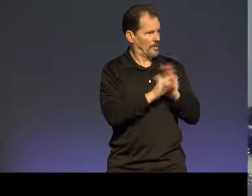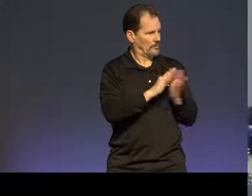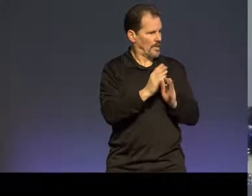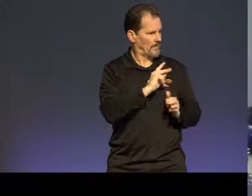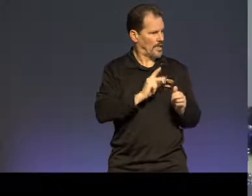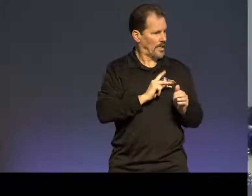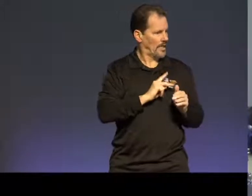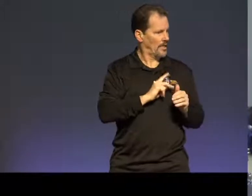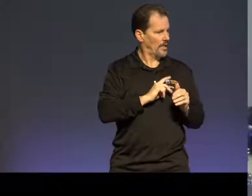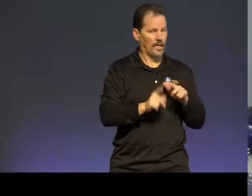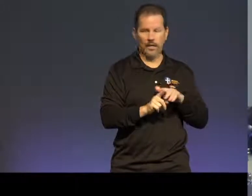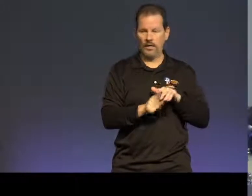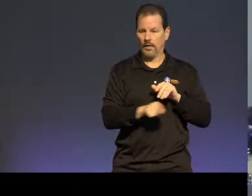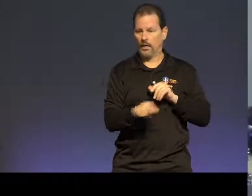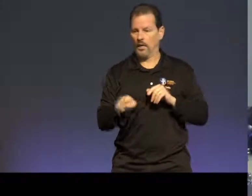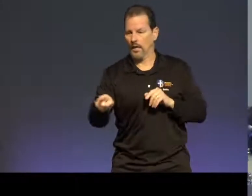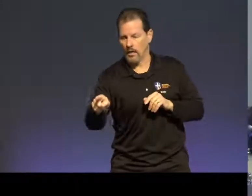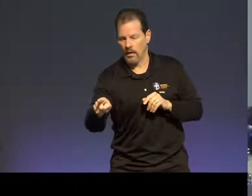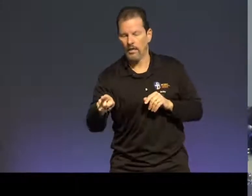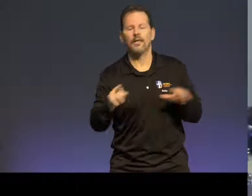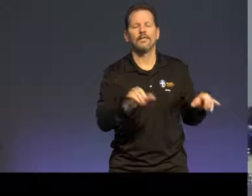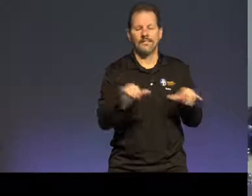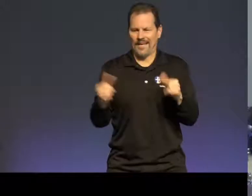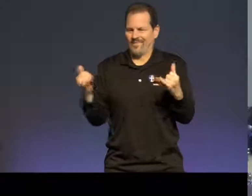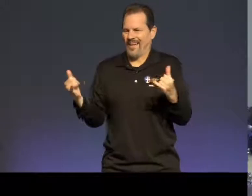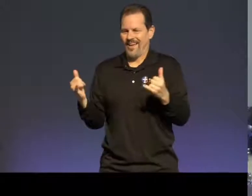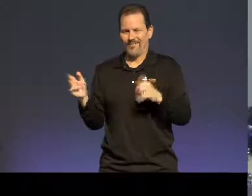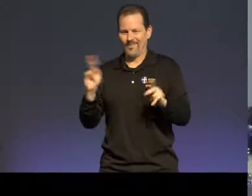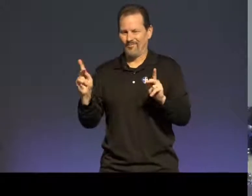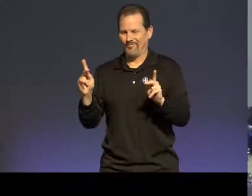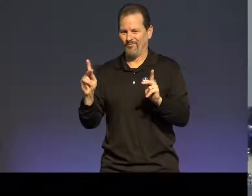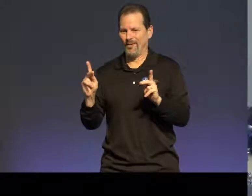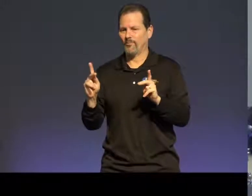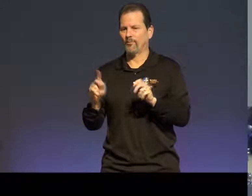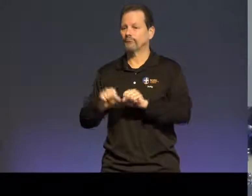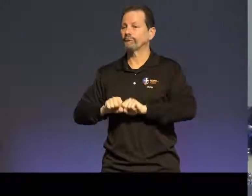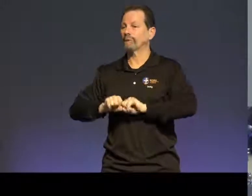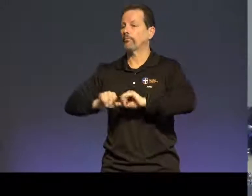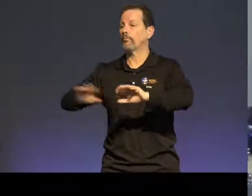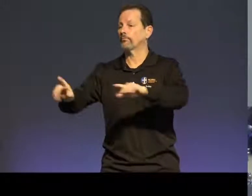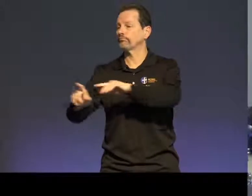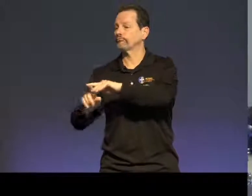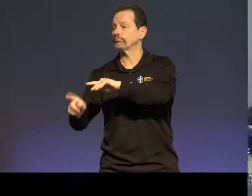Saul is going to step out of line of what God has said.